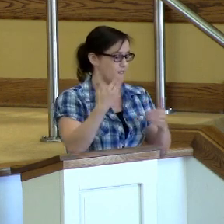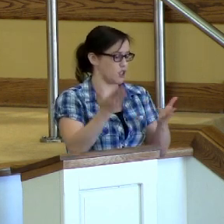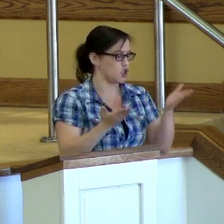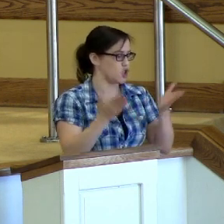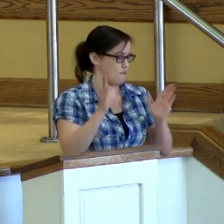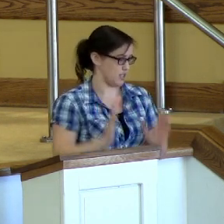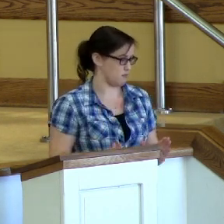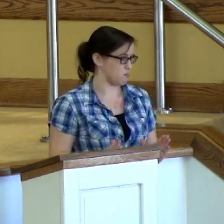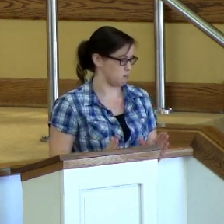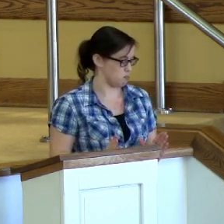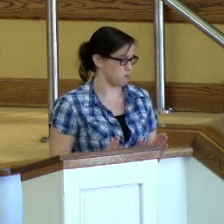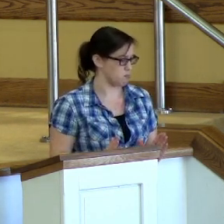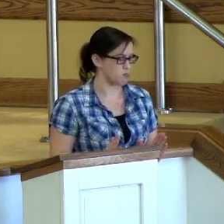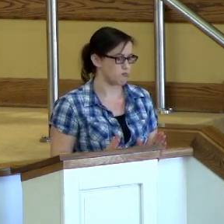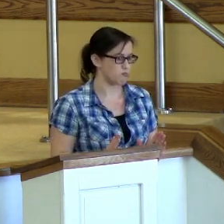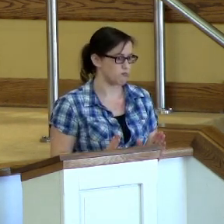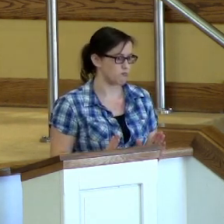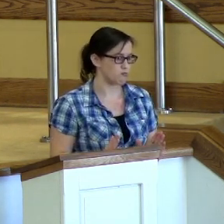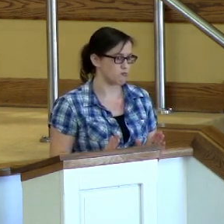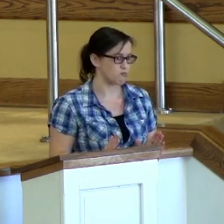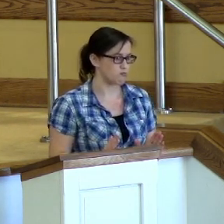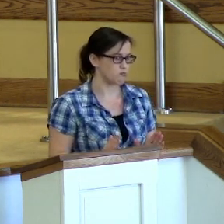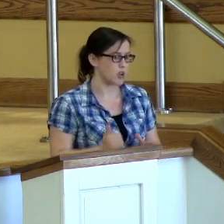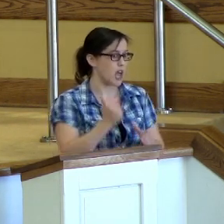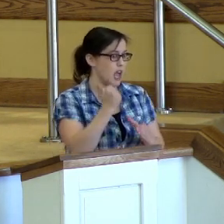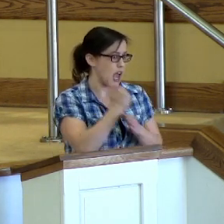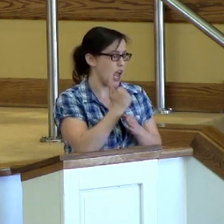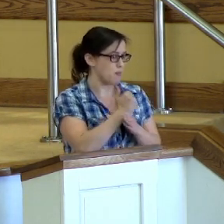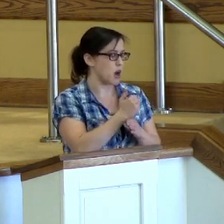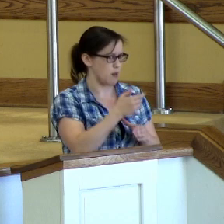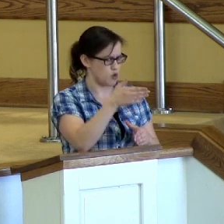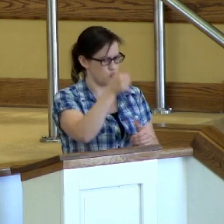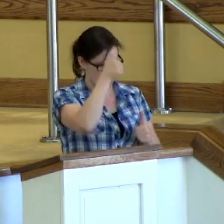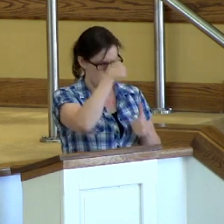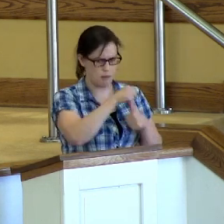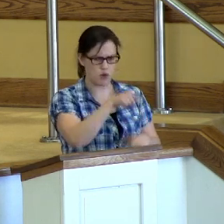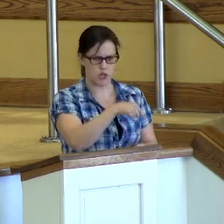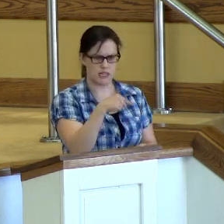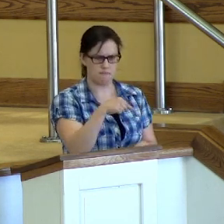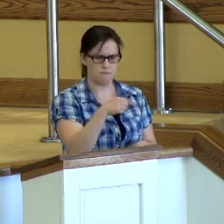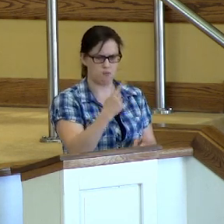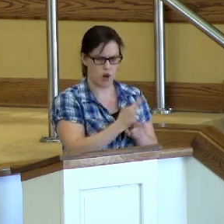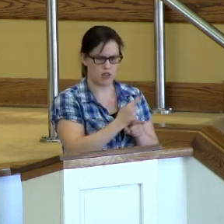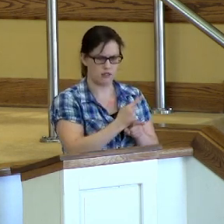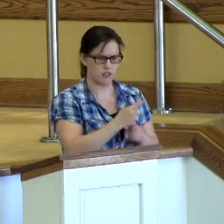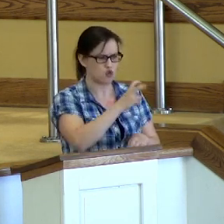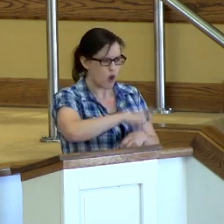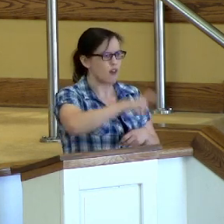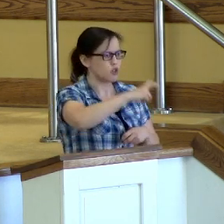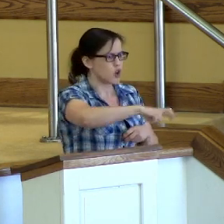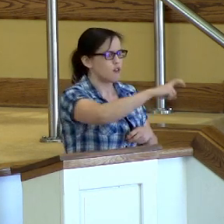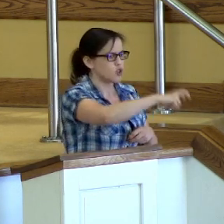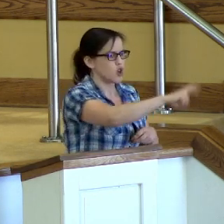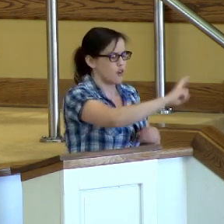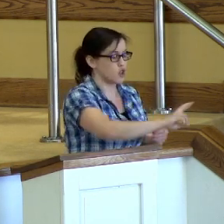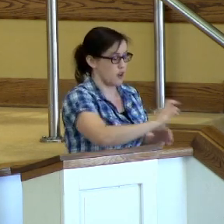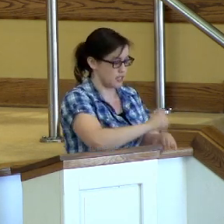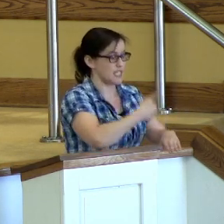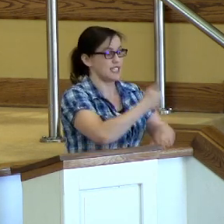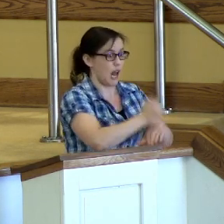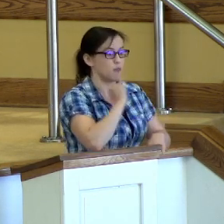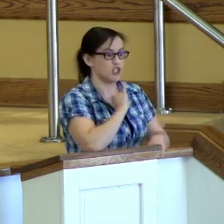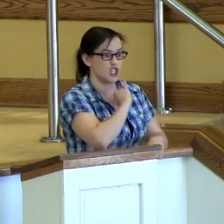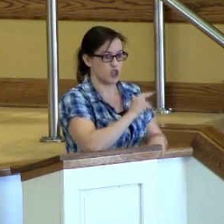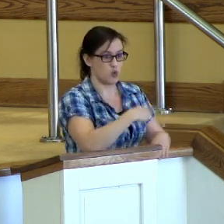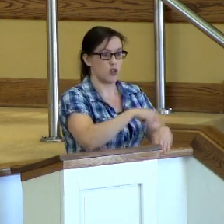so, Abraham had been traveling the land, been going around, all these things had happened and all that stuff. And so he has a son, Isaac, and